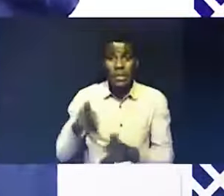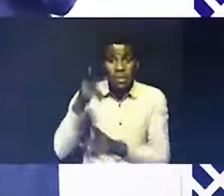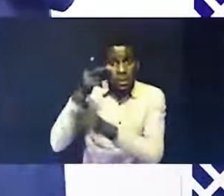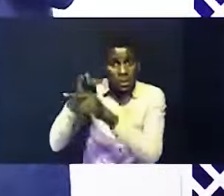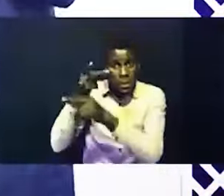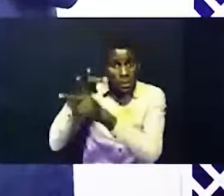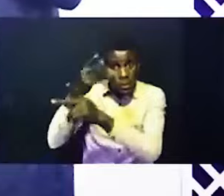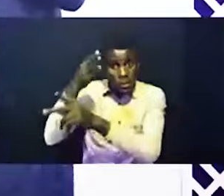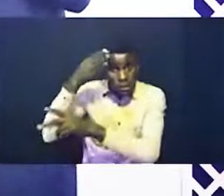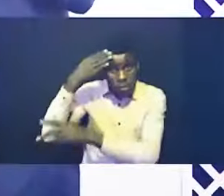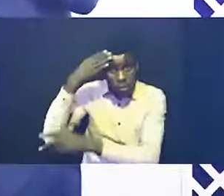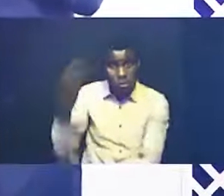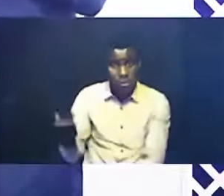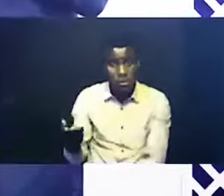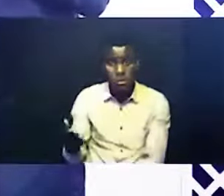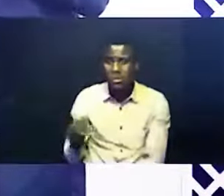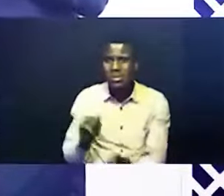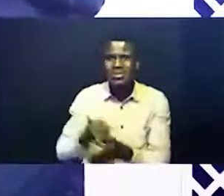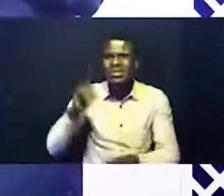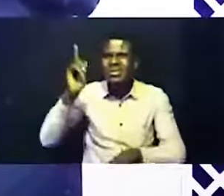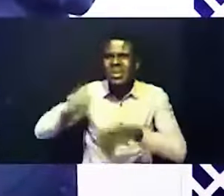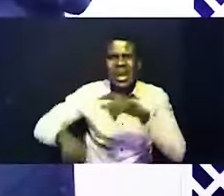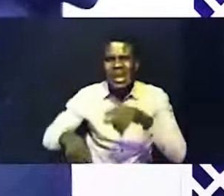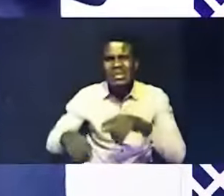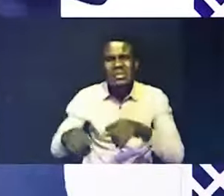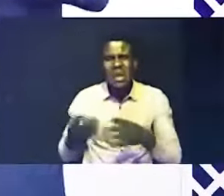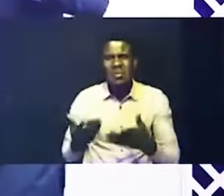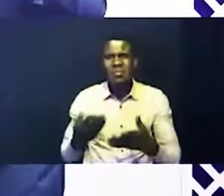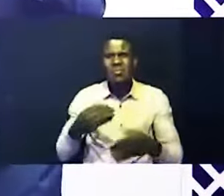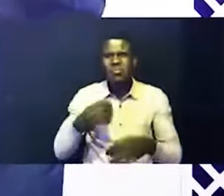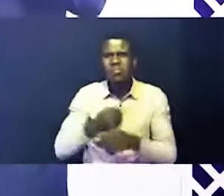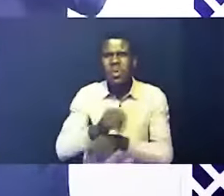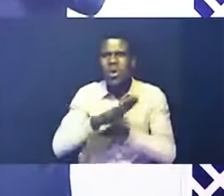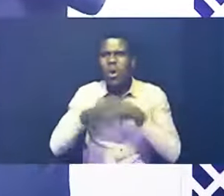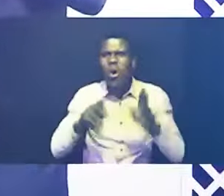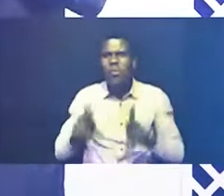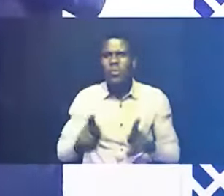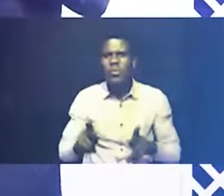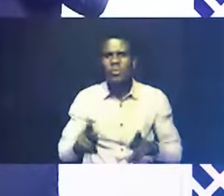you cannot satisfy all the people all the